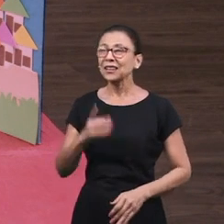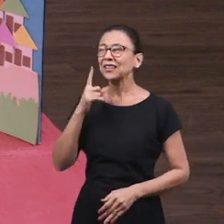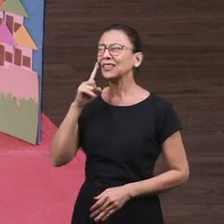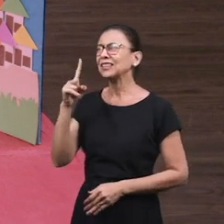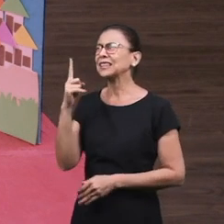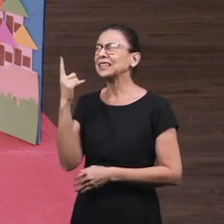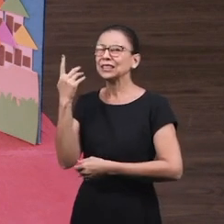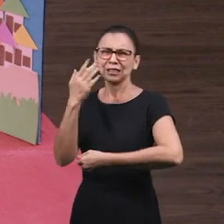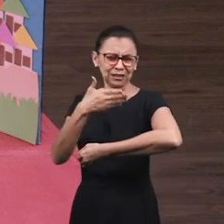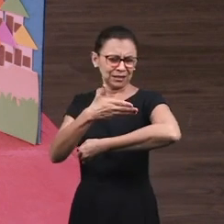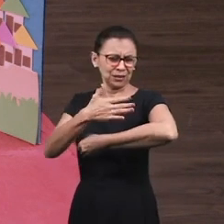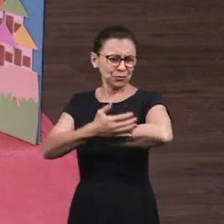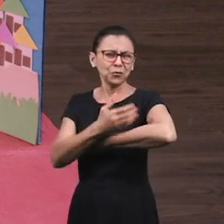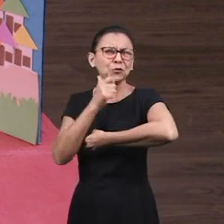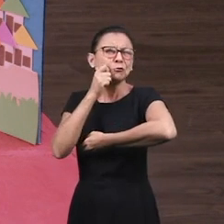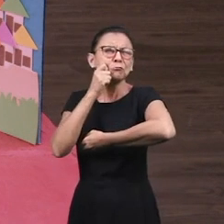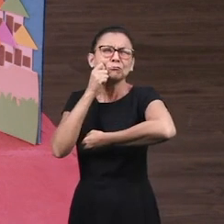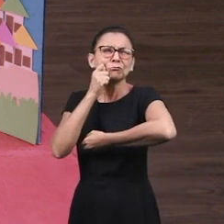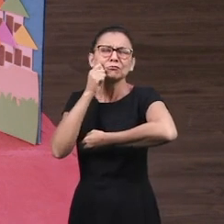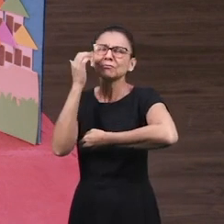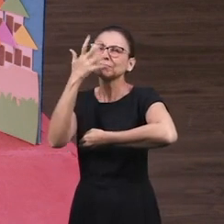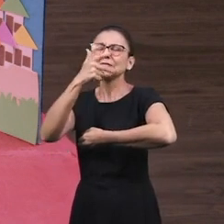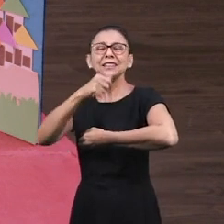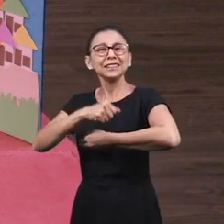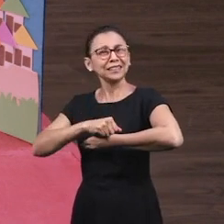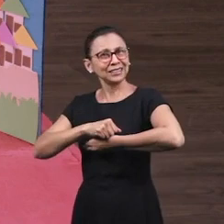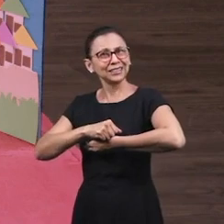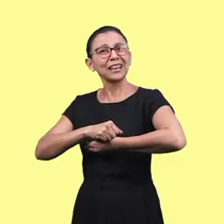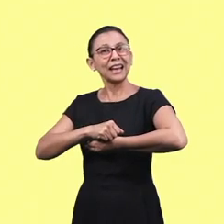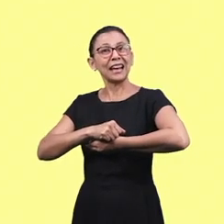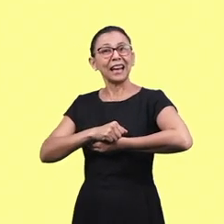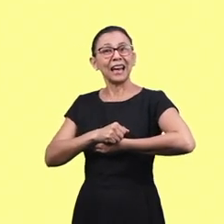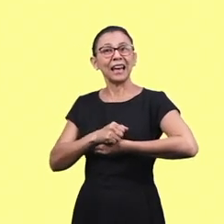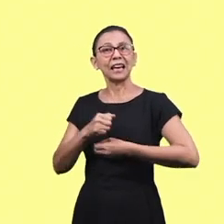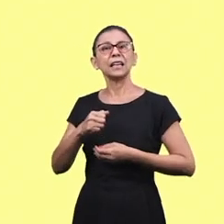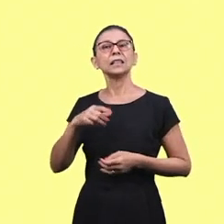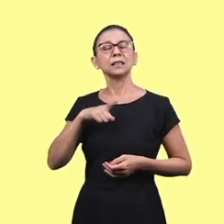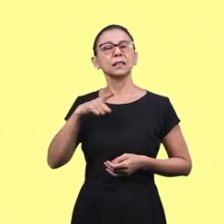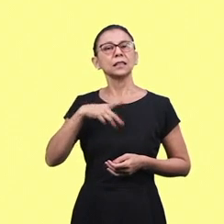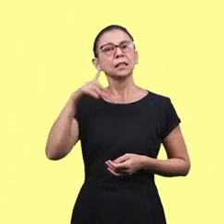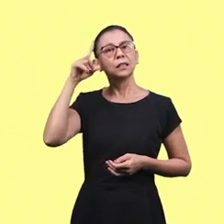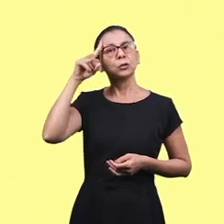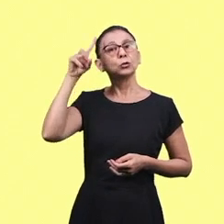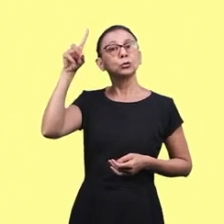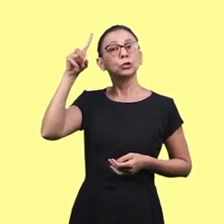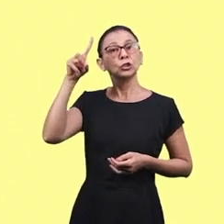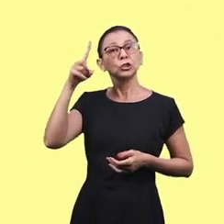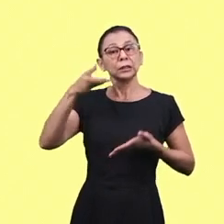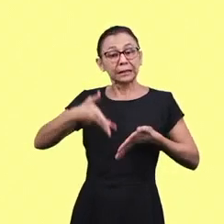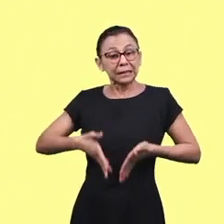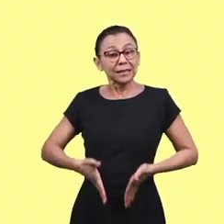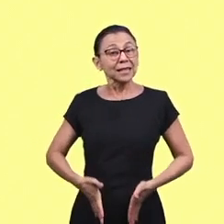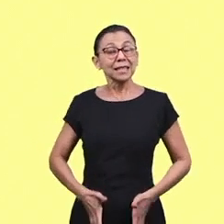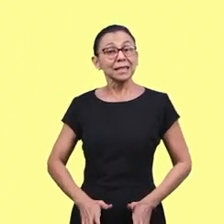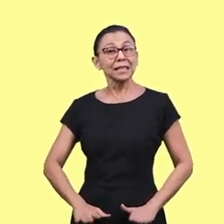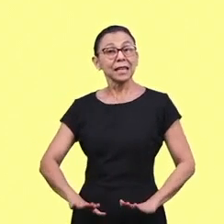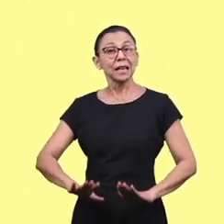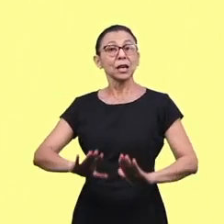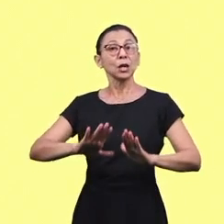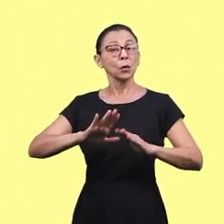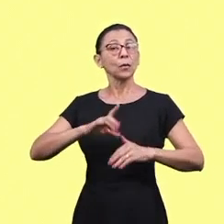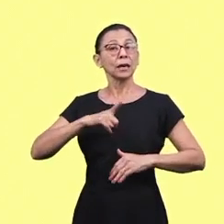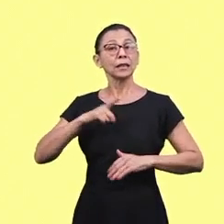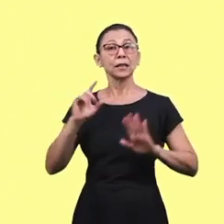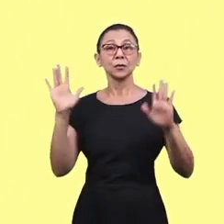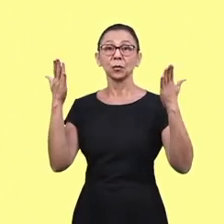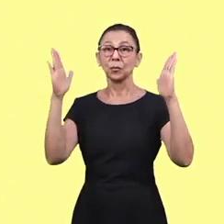cute baby. He has the day of his birth. And the day of his birth is the day that he celebrates